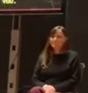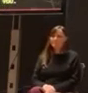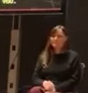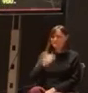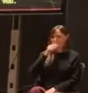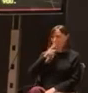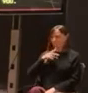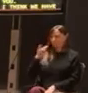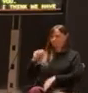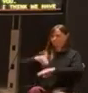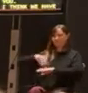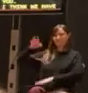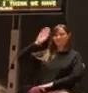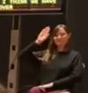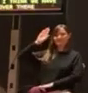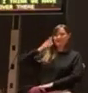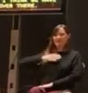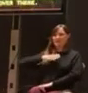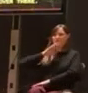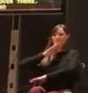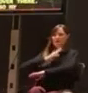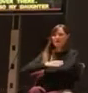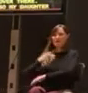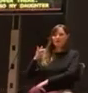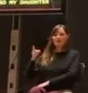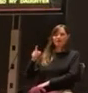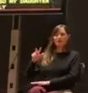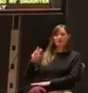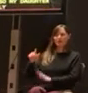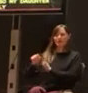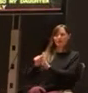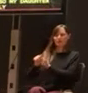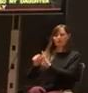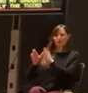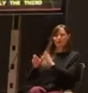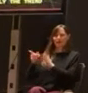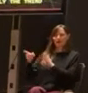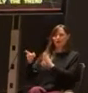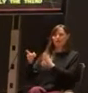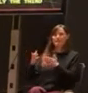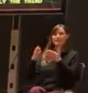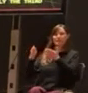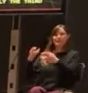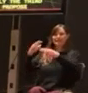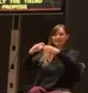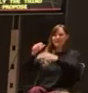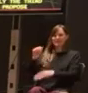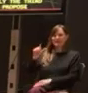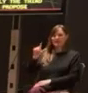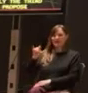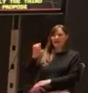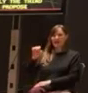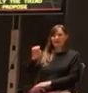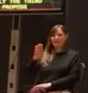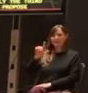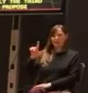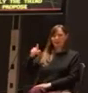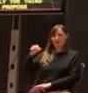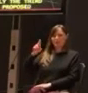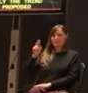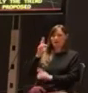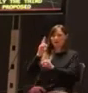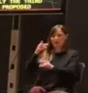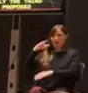Hi. So my daughter was actually the third grader who proposed naming Alice Ball Park after Alice Ball and started